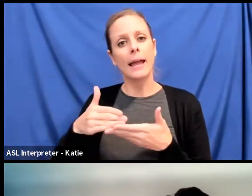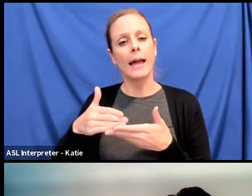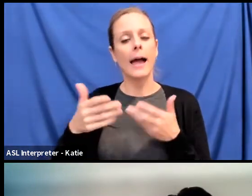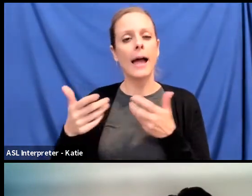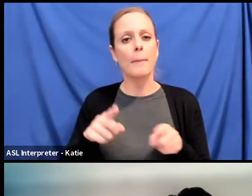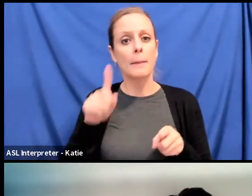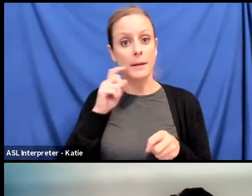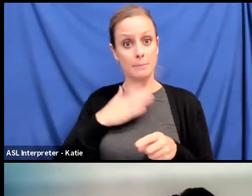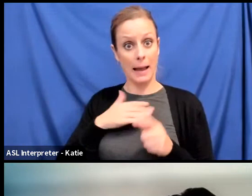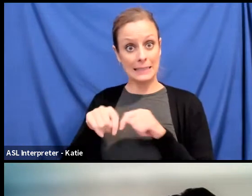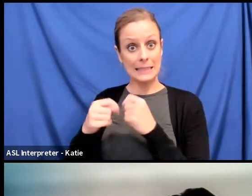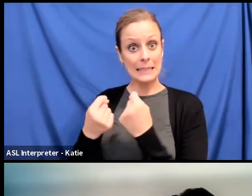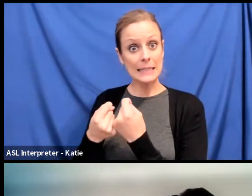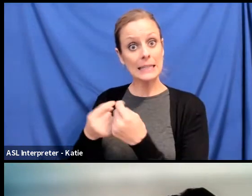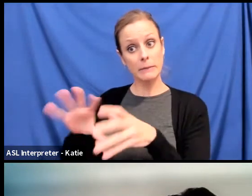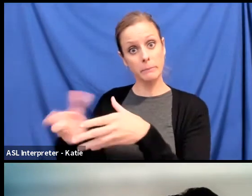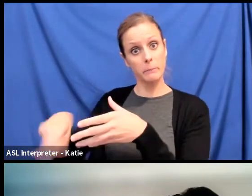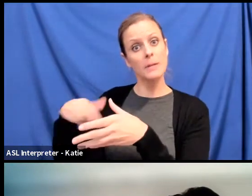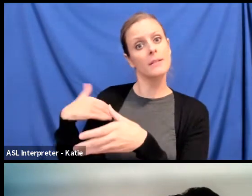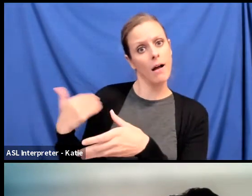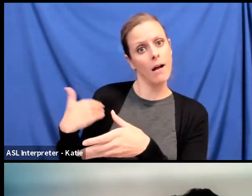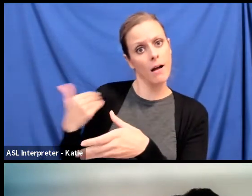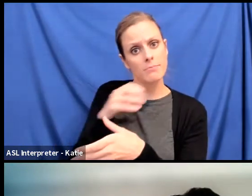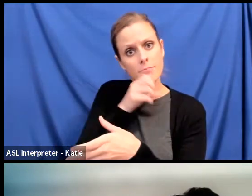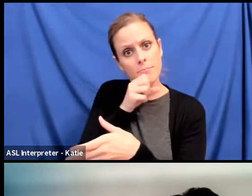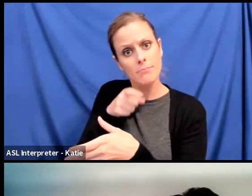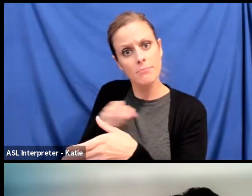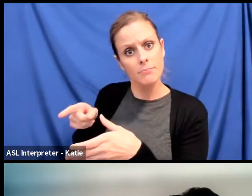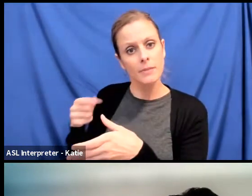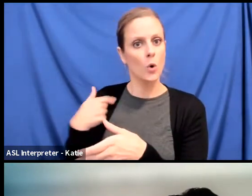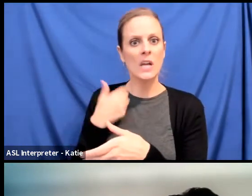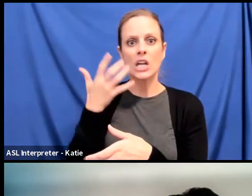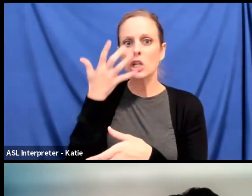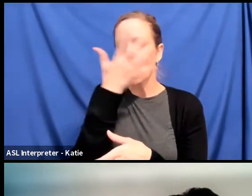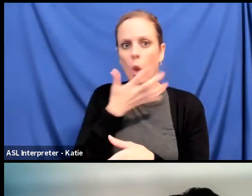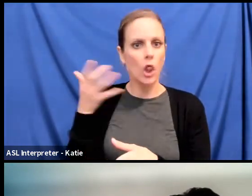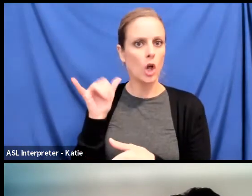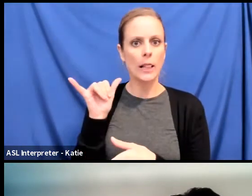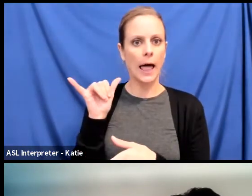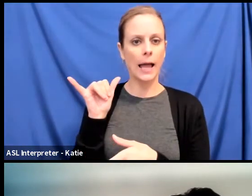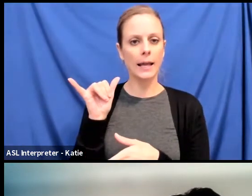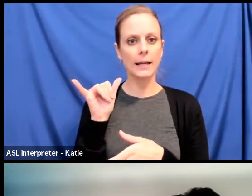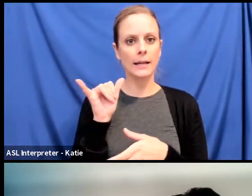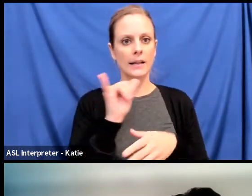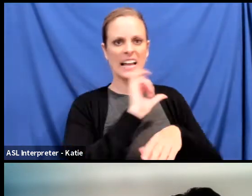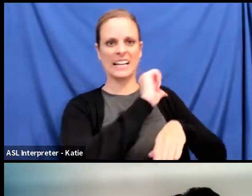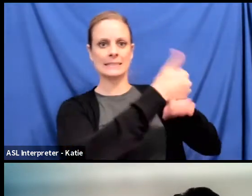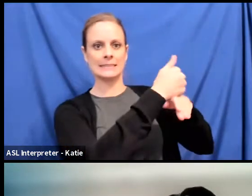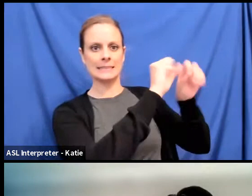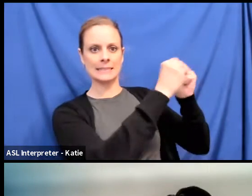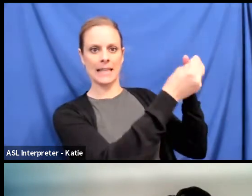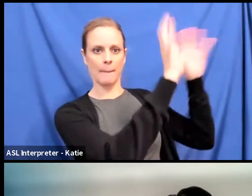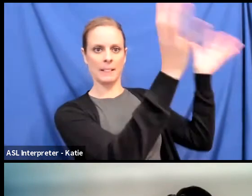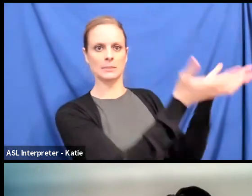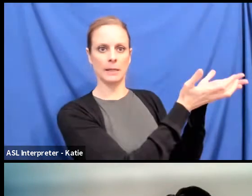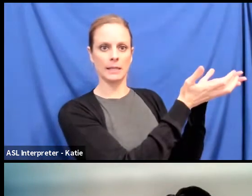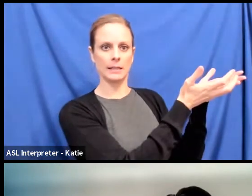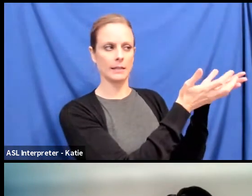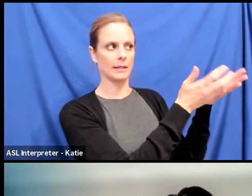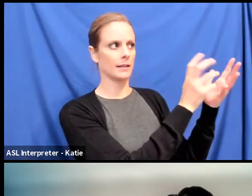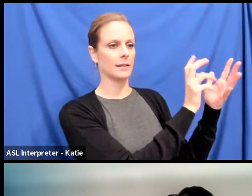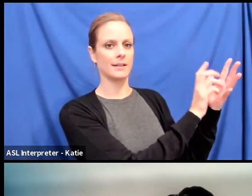my team is relatively young and because we don't look like, the establishment. We look like, fun people